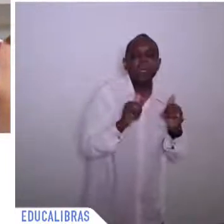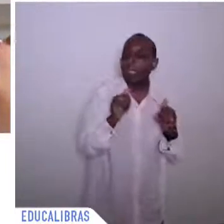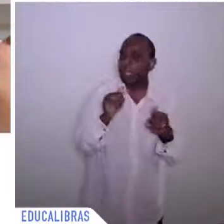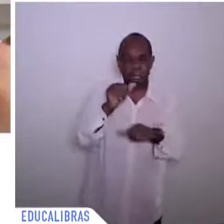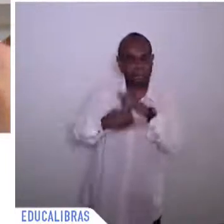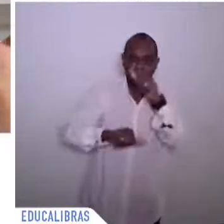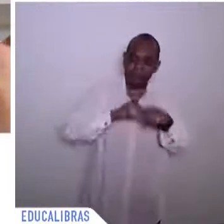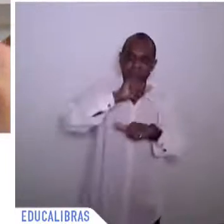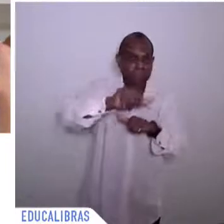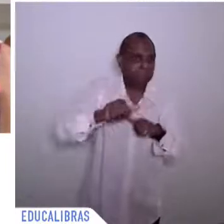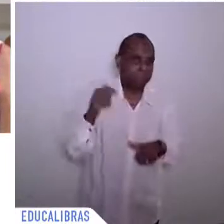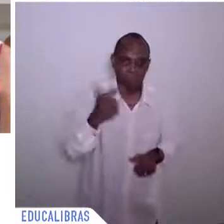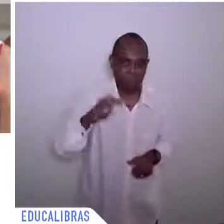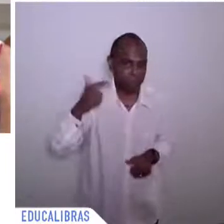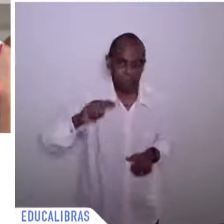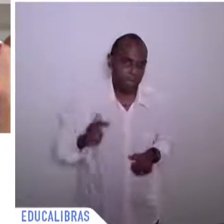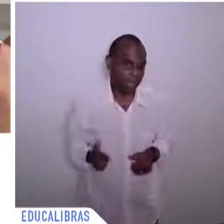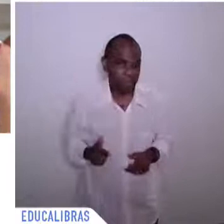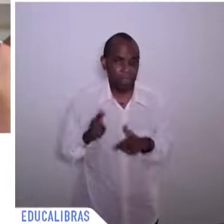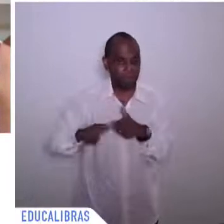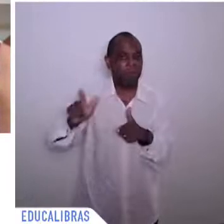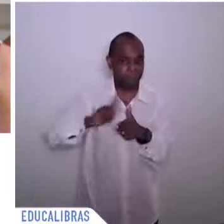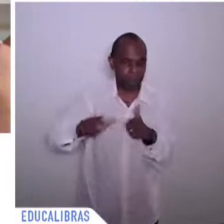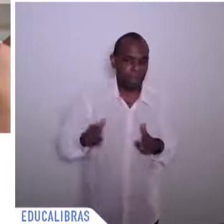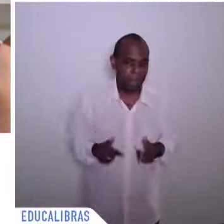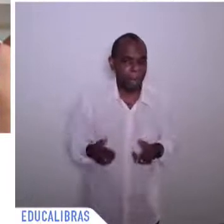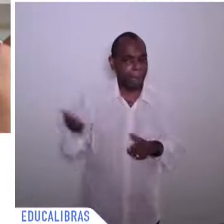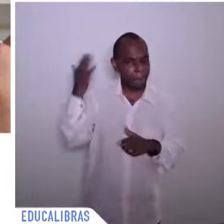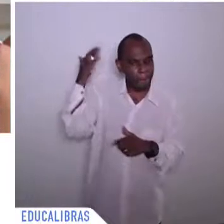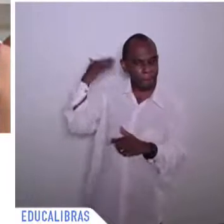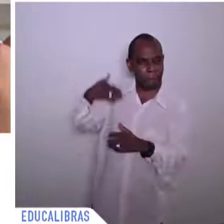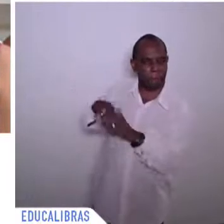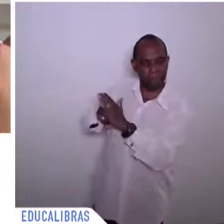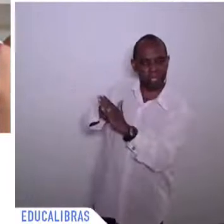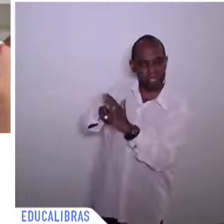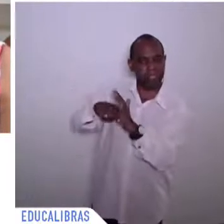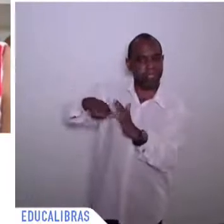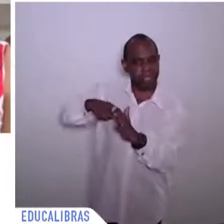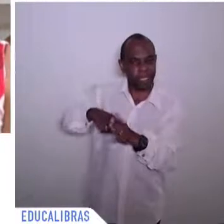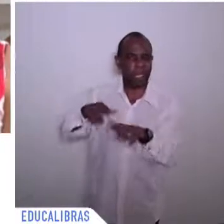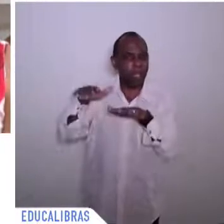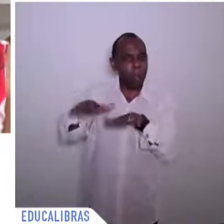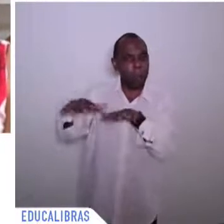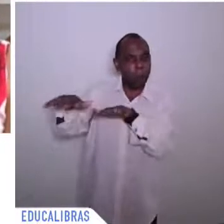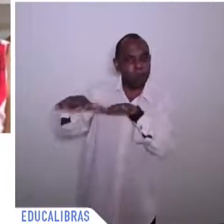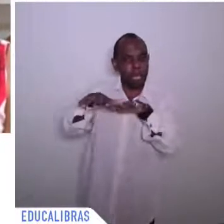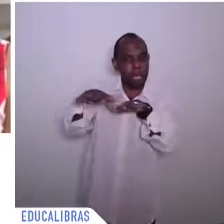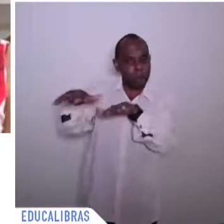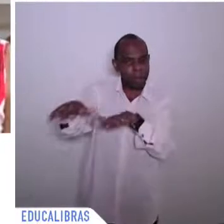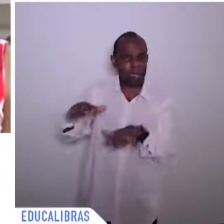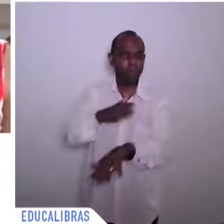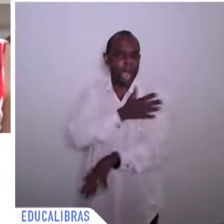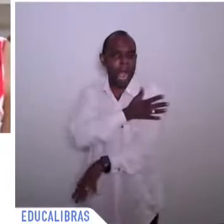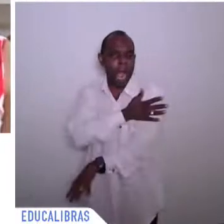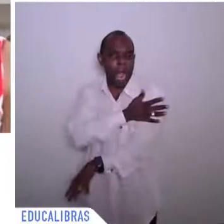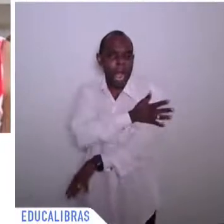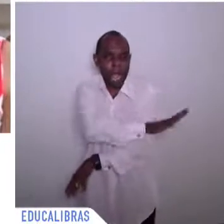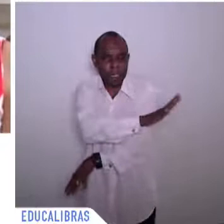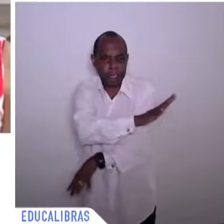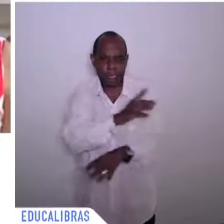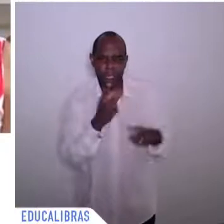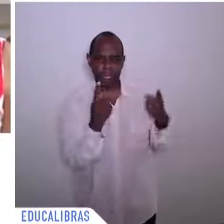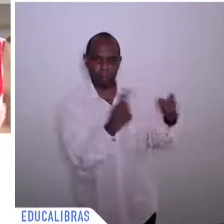So this is a system that requires a complex approach. In the research I